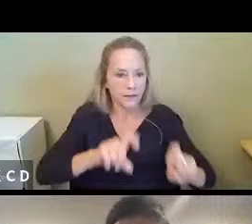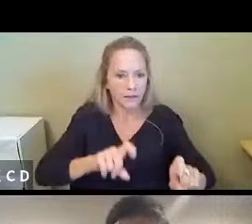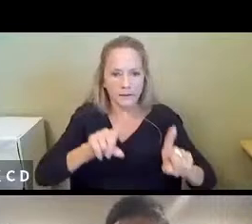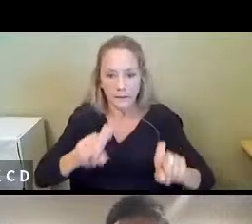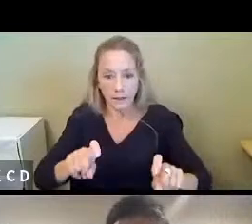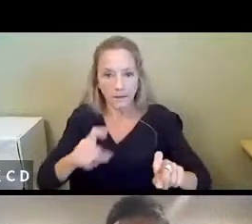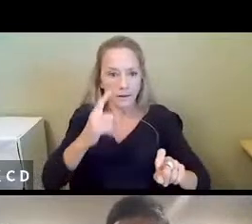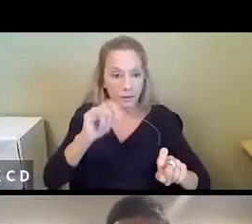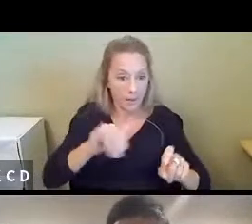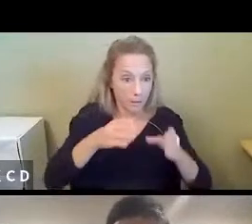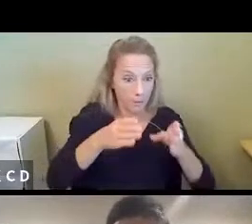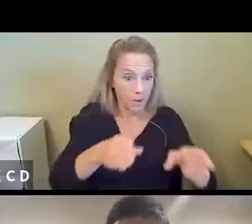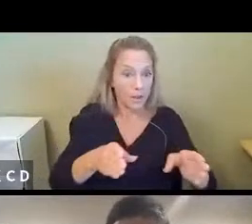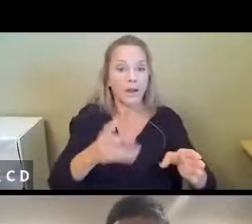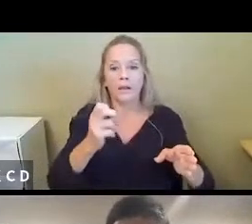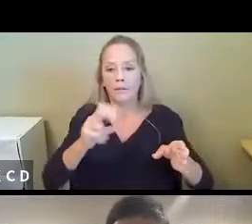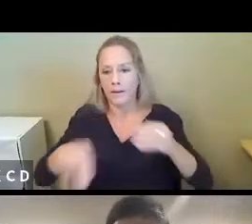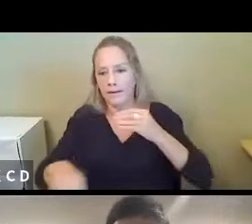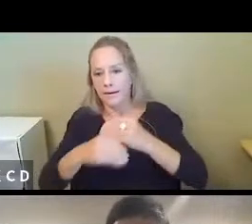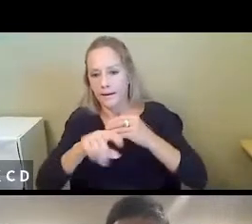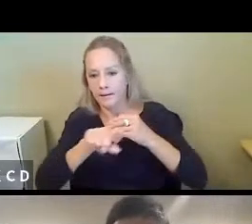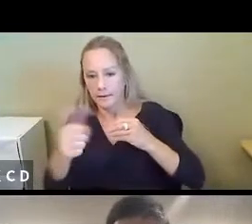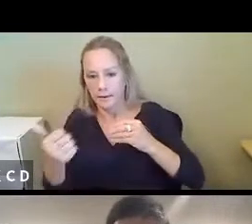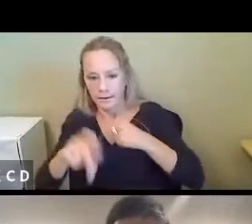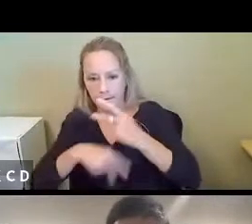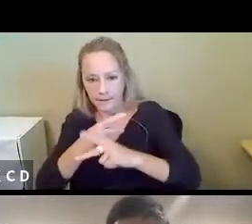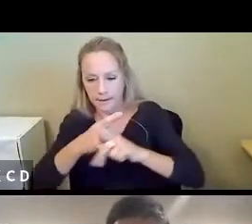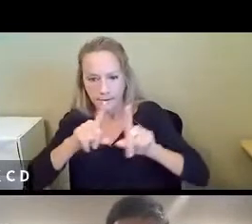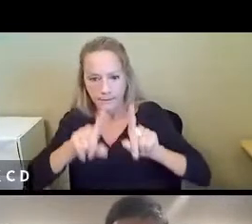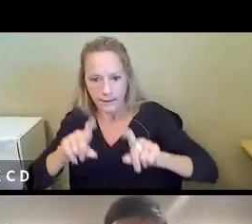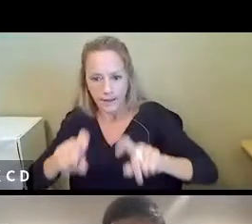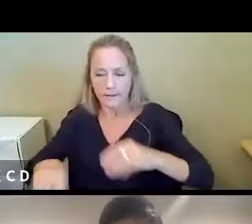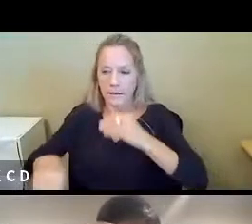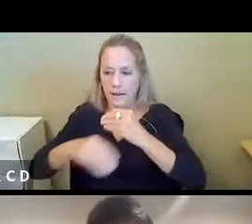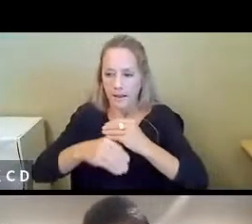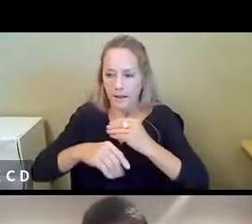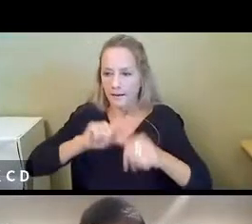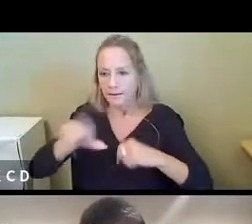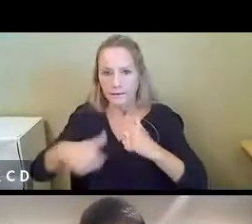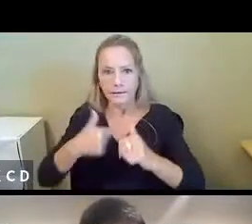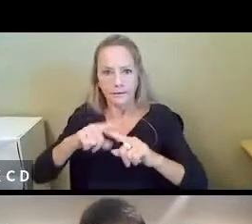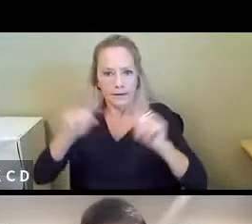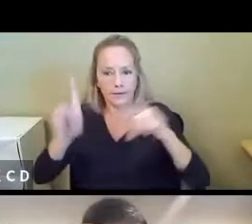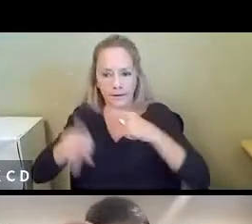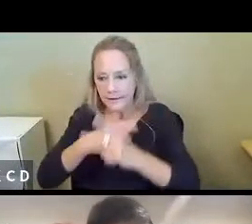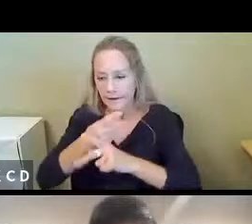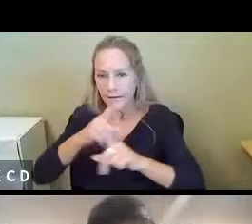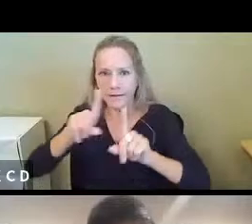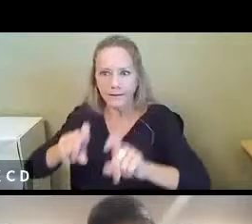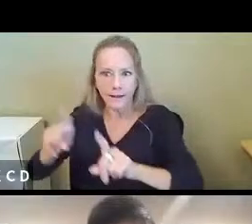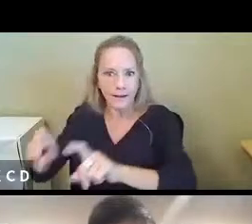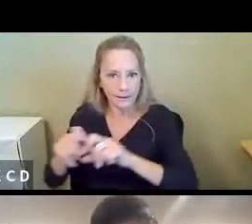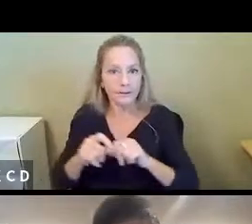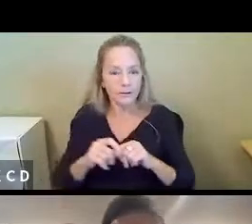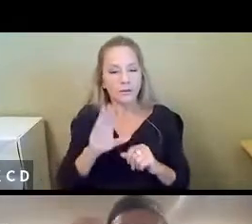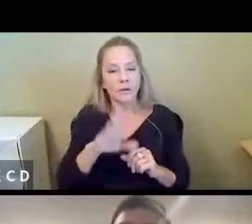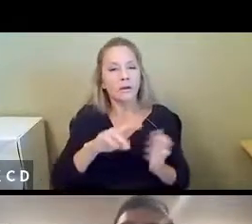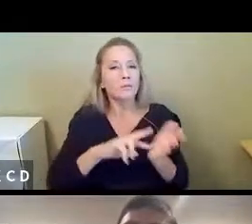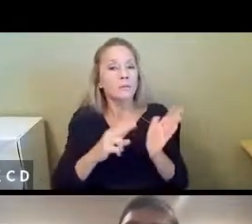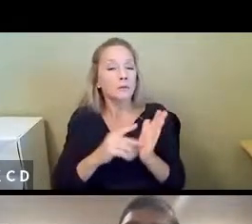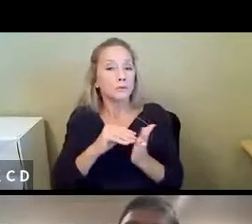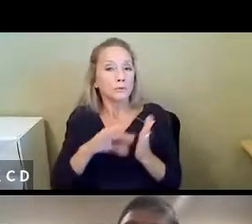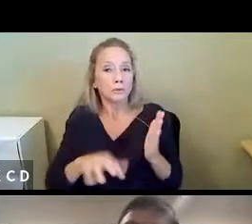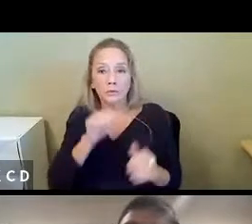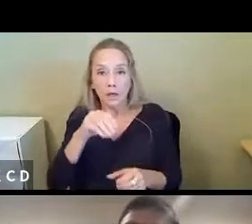just one follow-up question. So for students who are not either in a residence hall or in